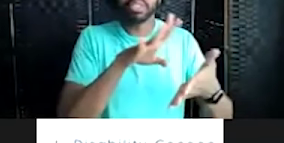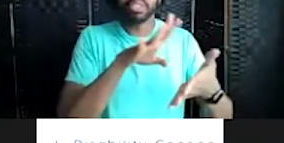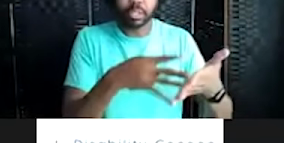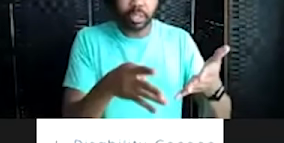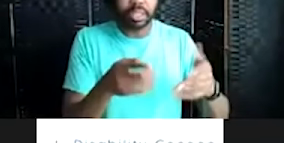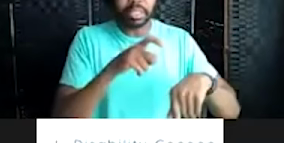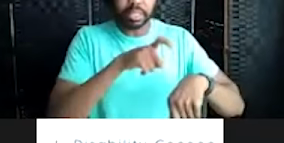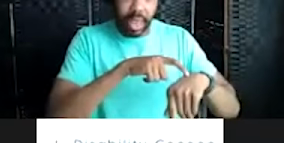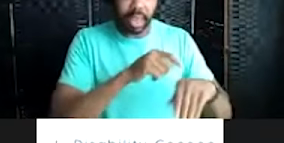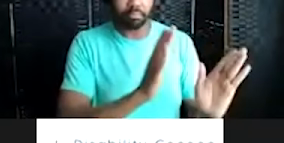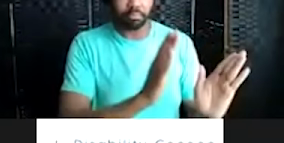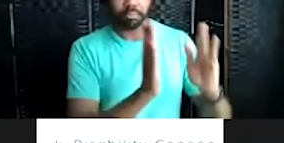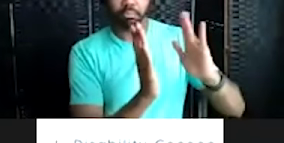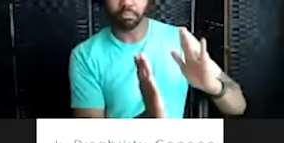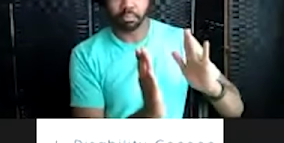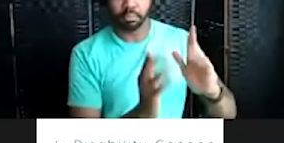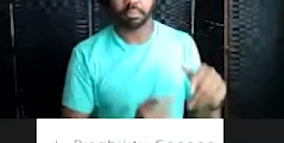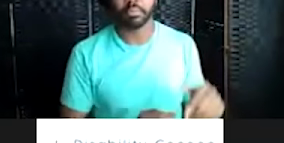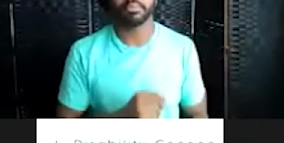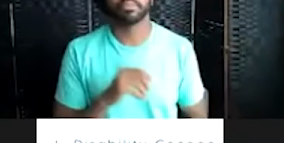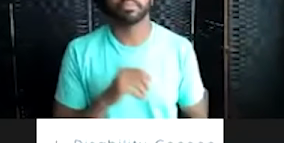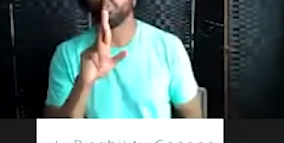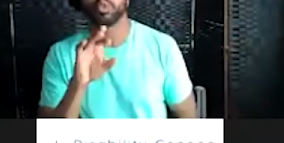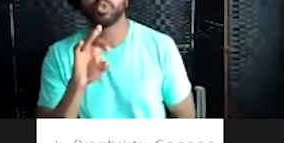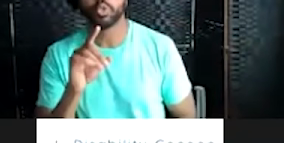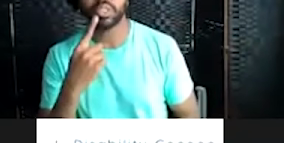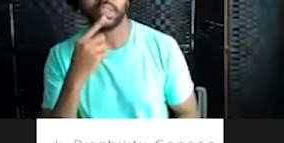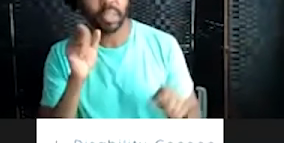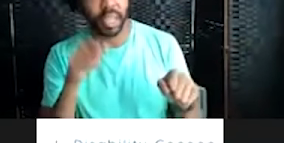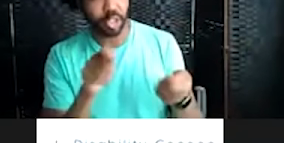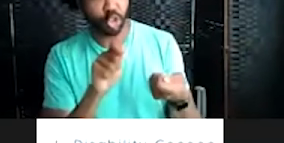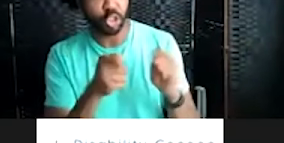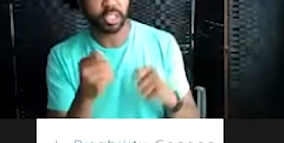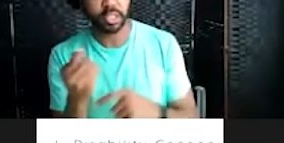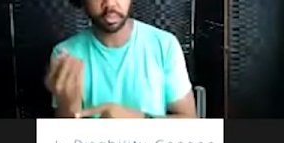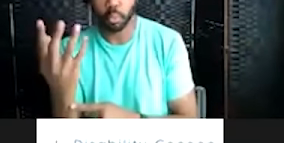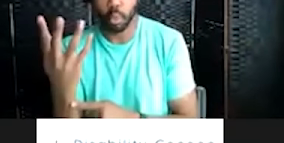you can also change the brightness through the app